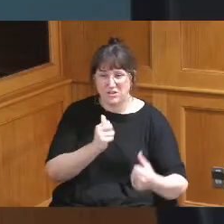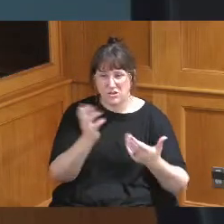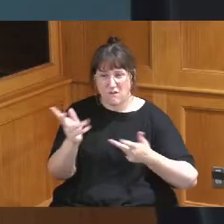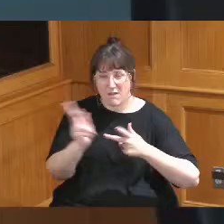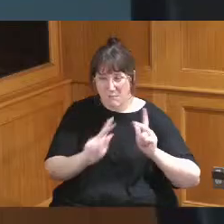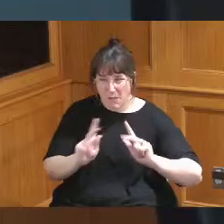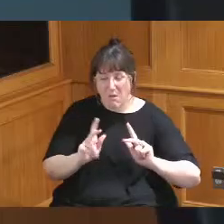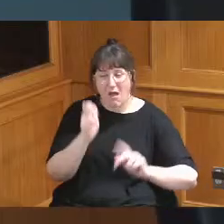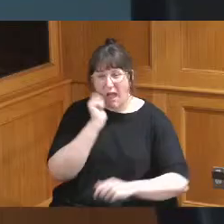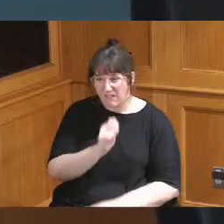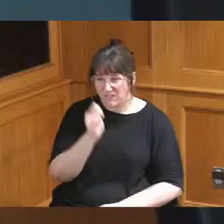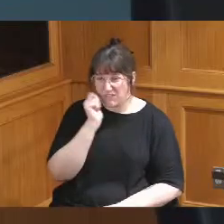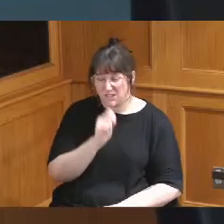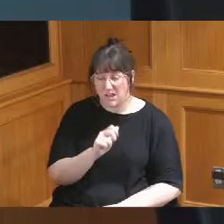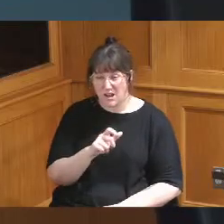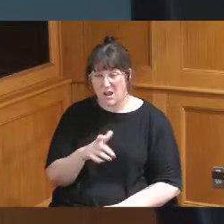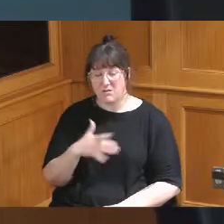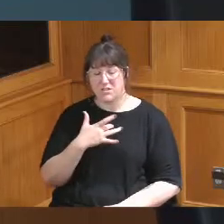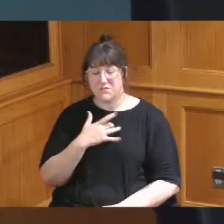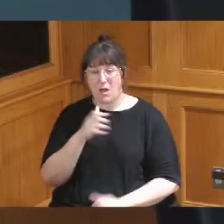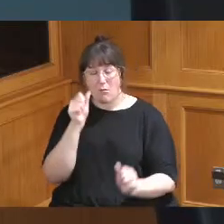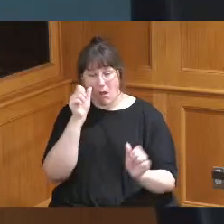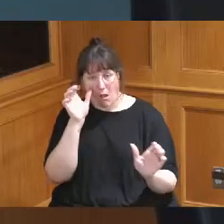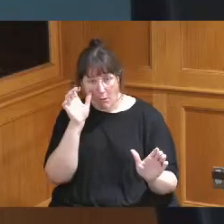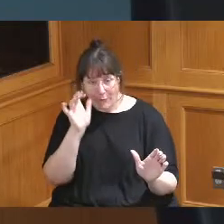every day. It was really a fun event.